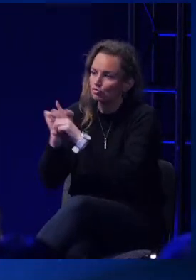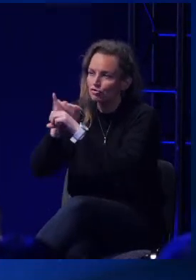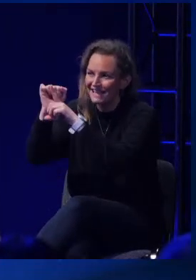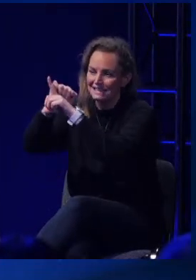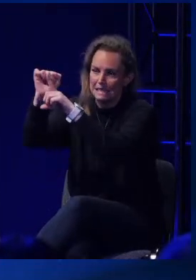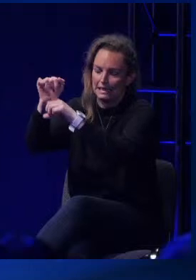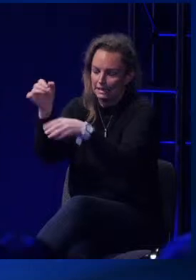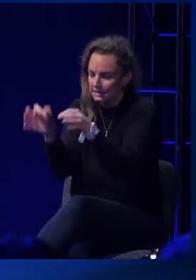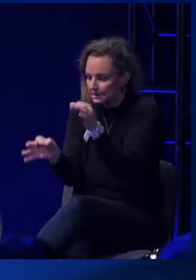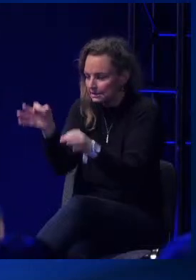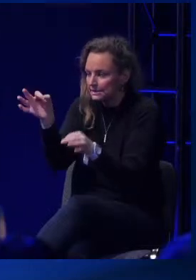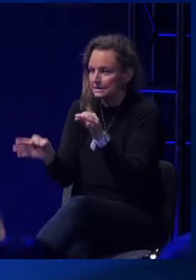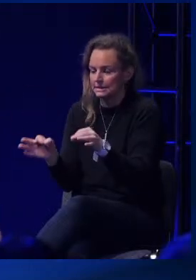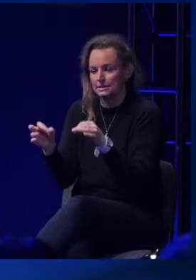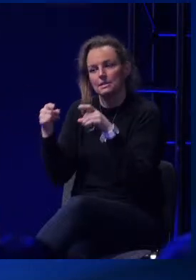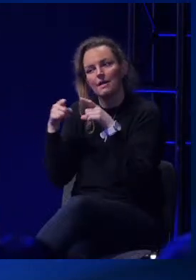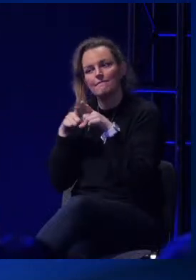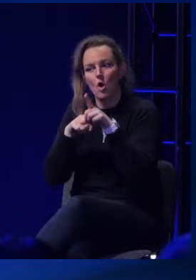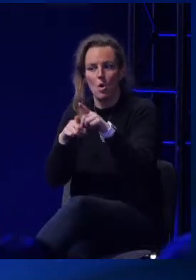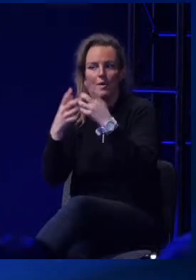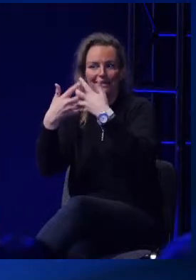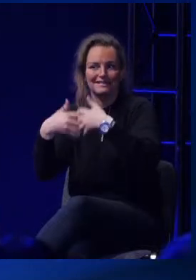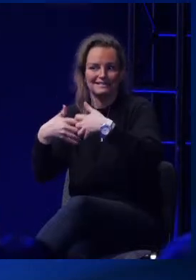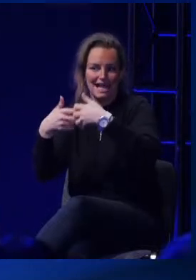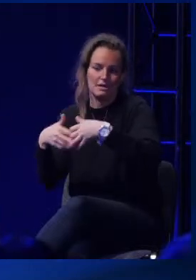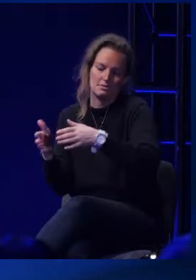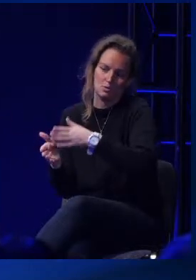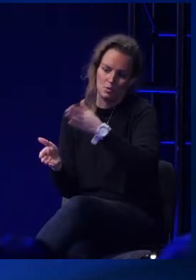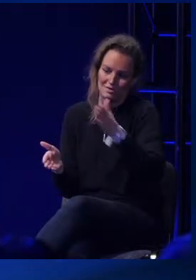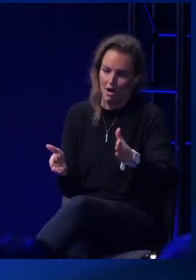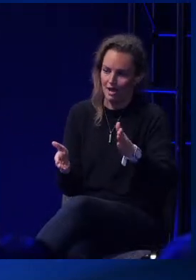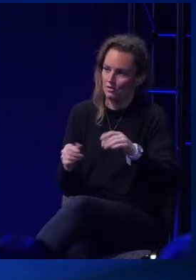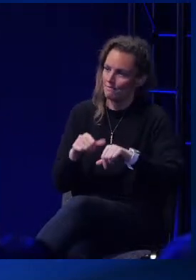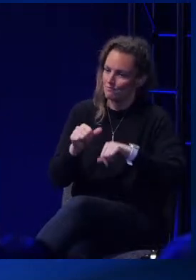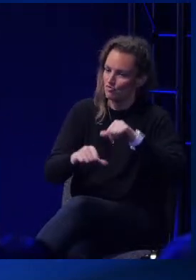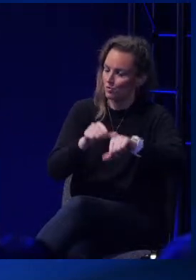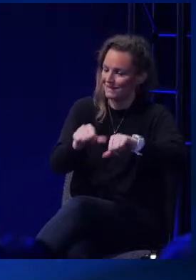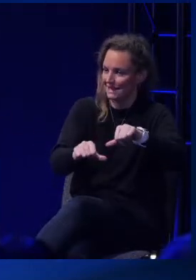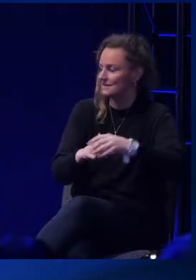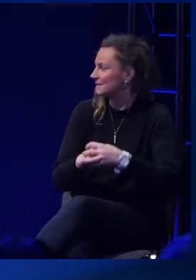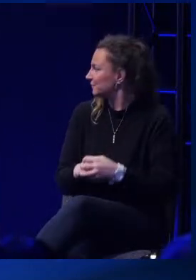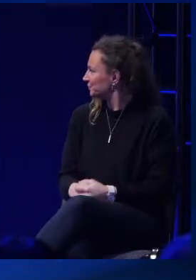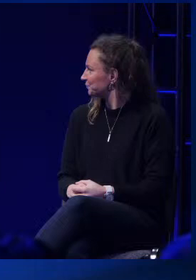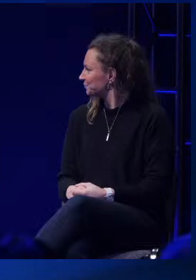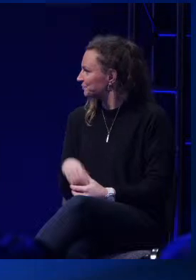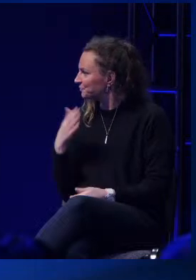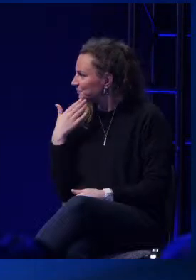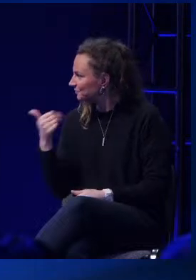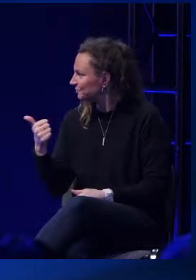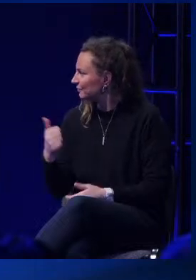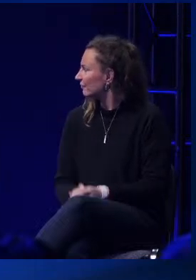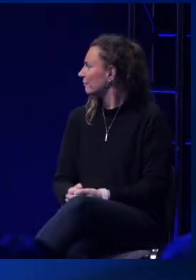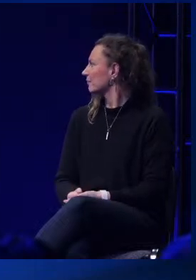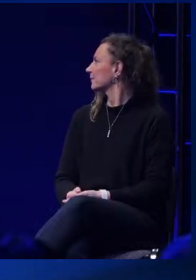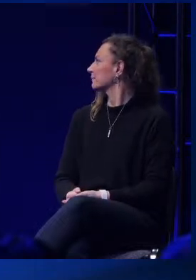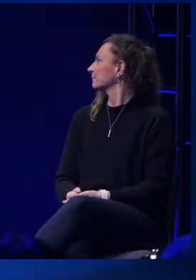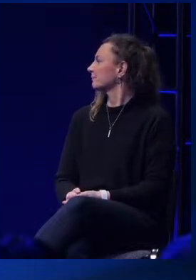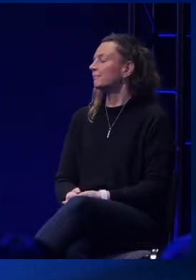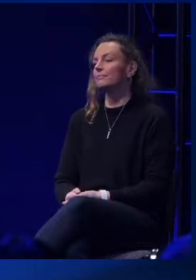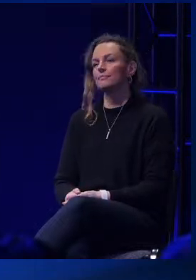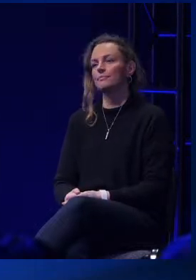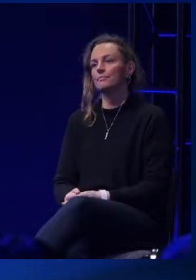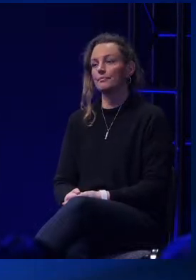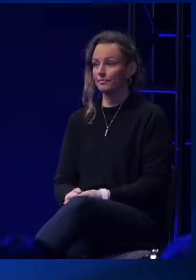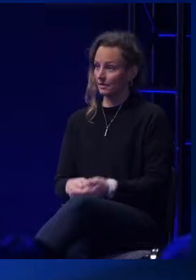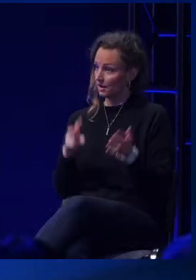following this process from technical side. Nice. Just to note that